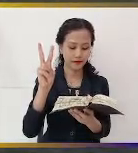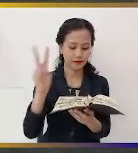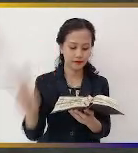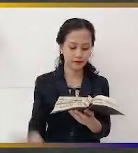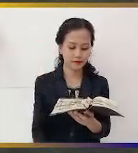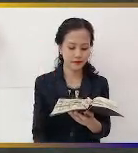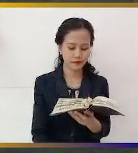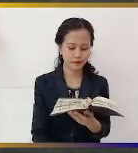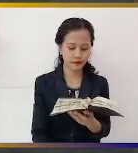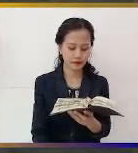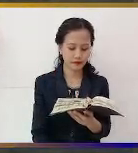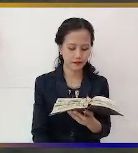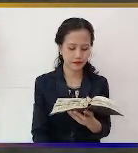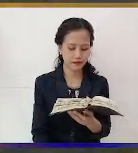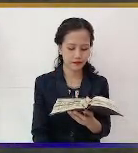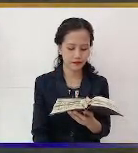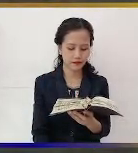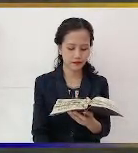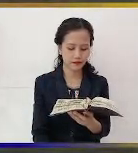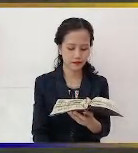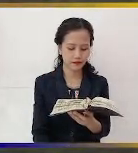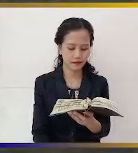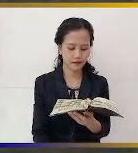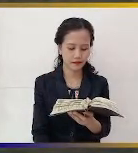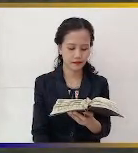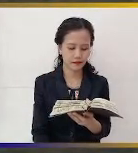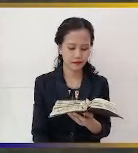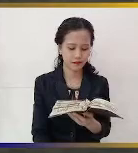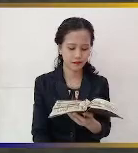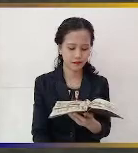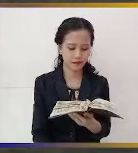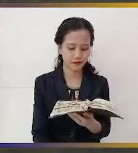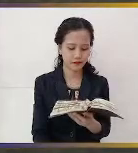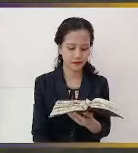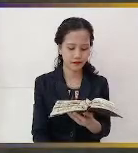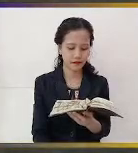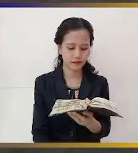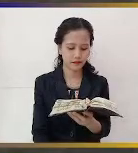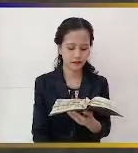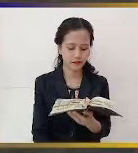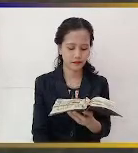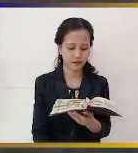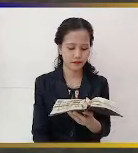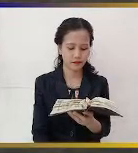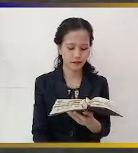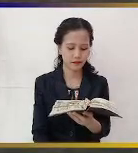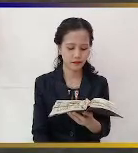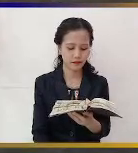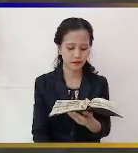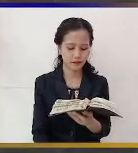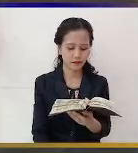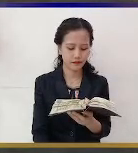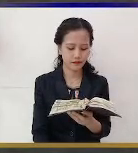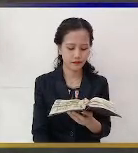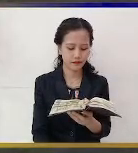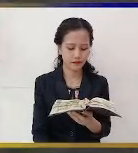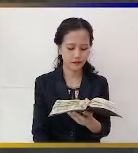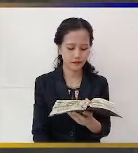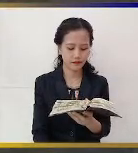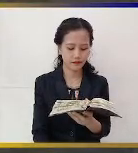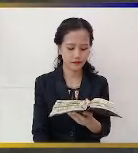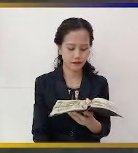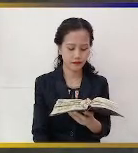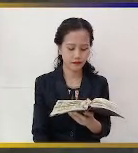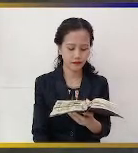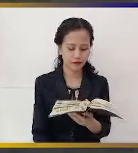I have given thee a wise and understanding heart, so that there was none like thee before thee, neither after